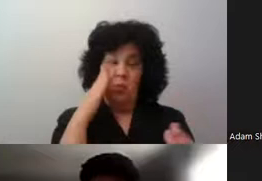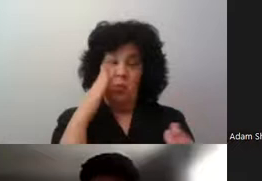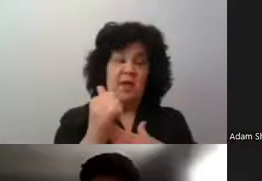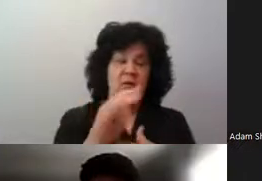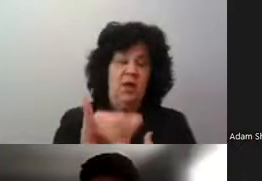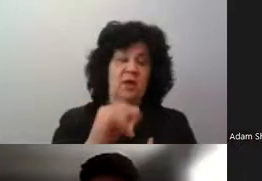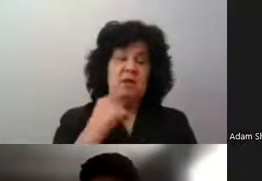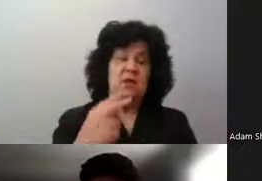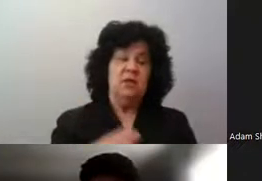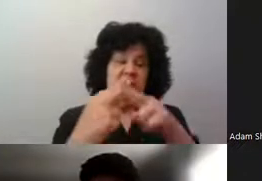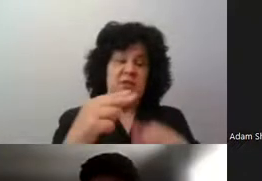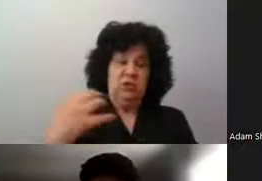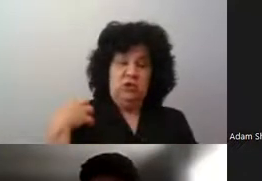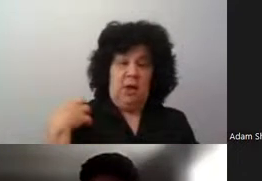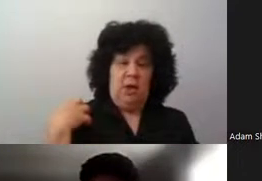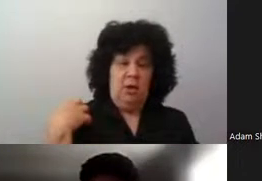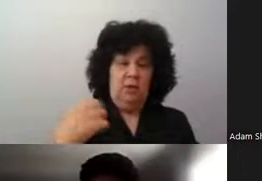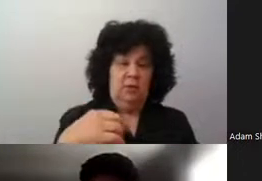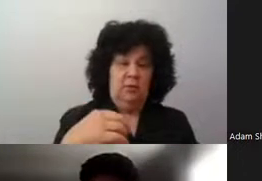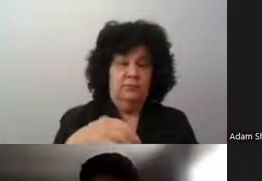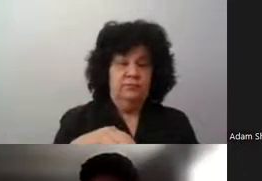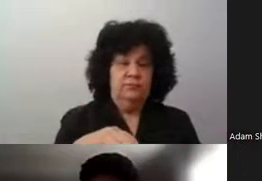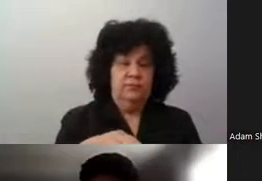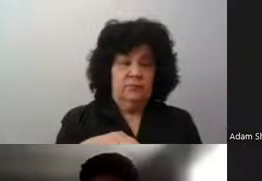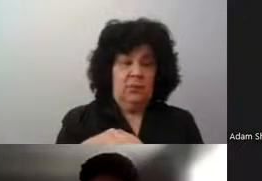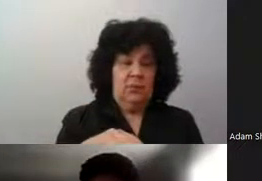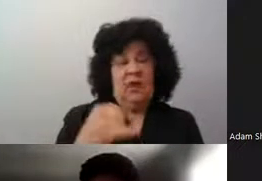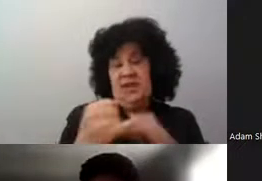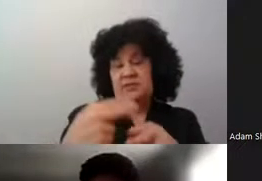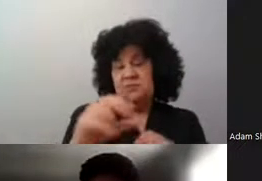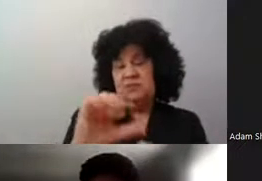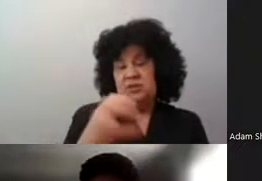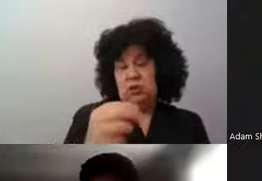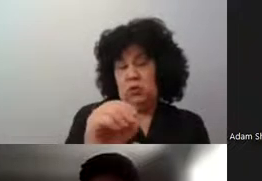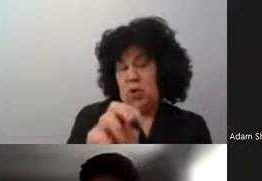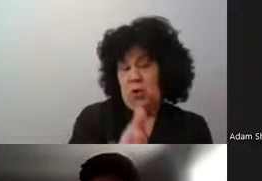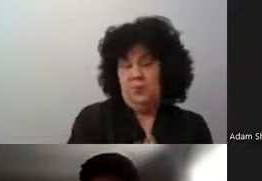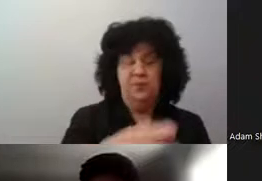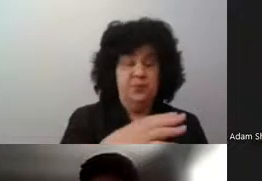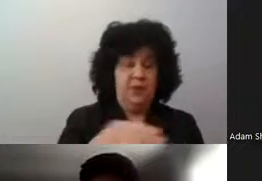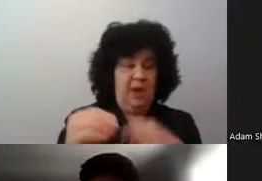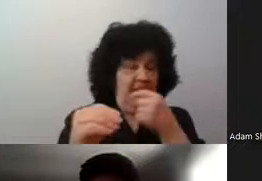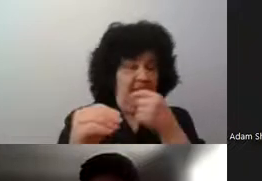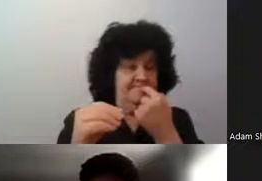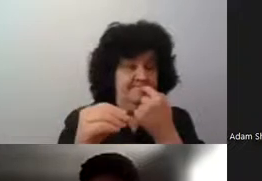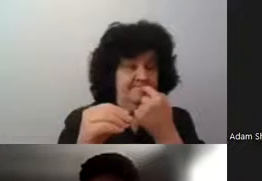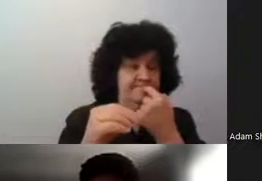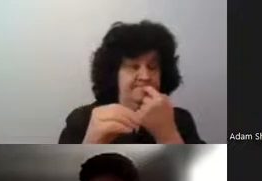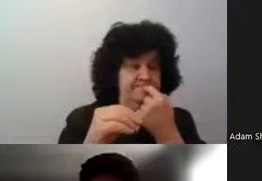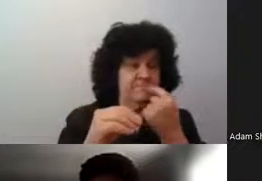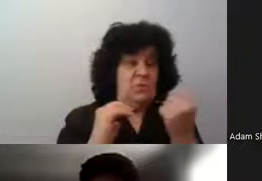nominee chair, Steve Schooner. We also have Luke Basis, who is a nominee, who was our co-chair.